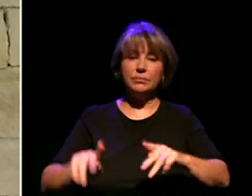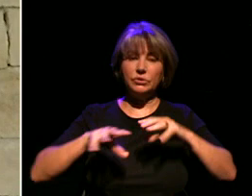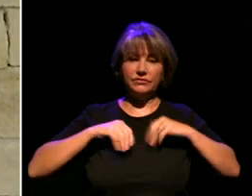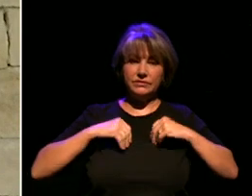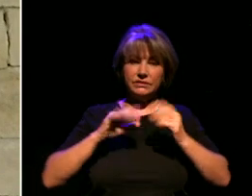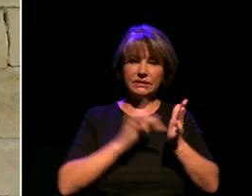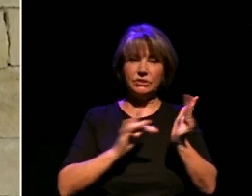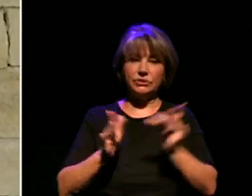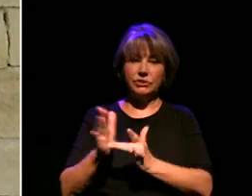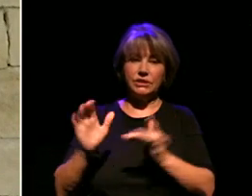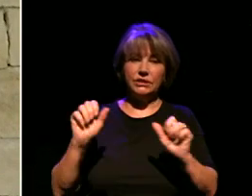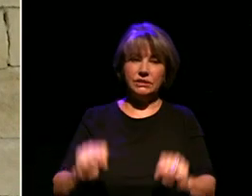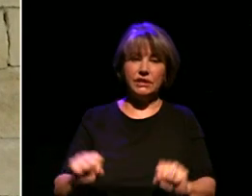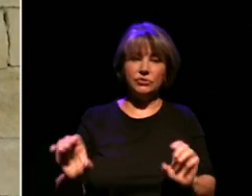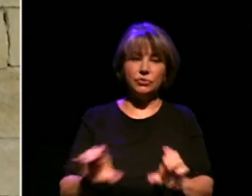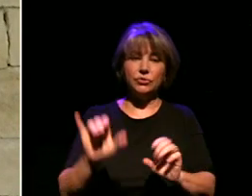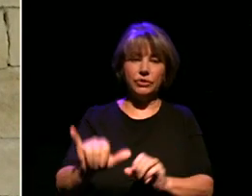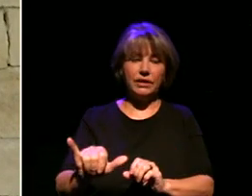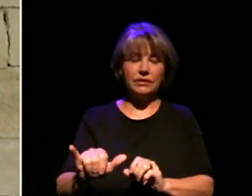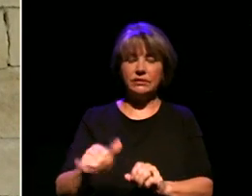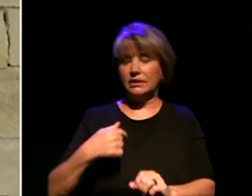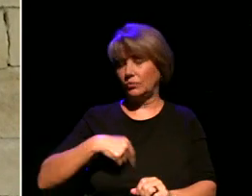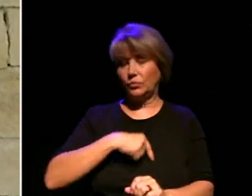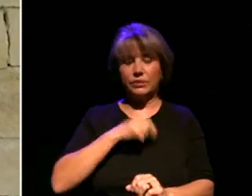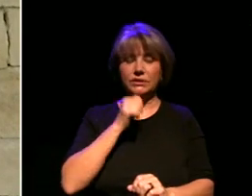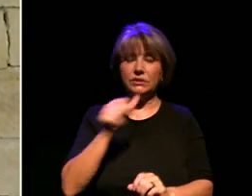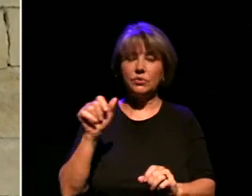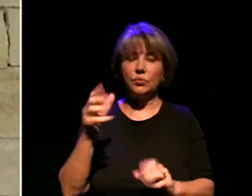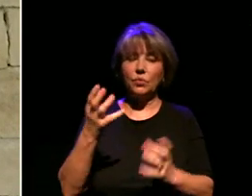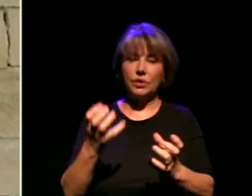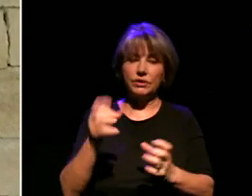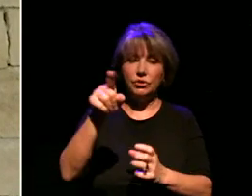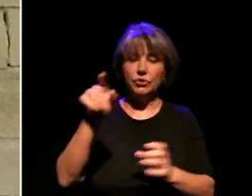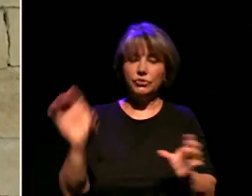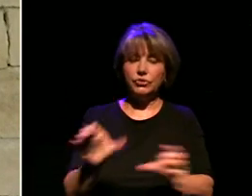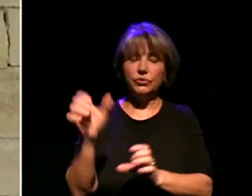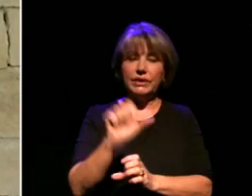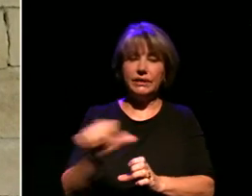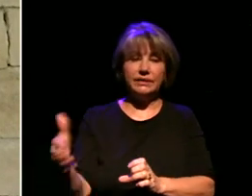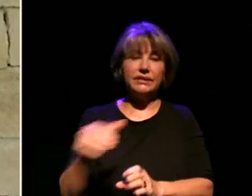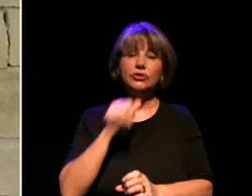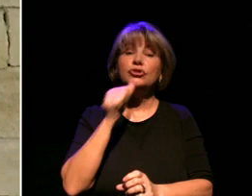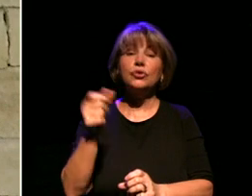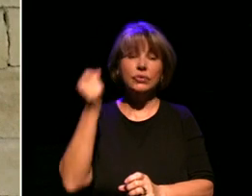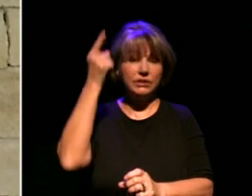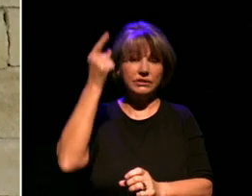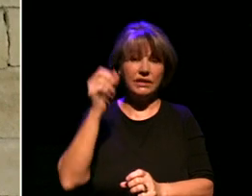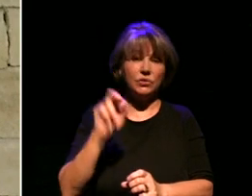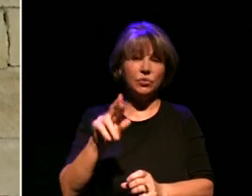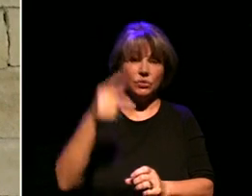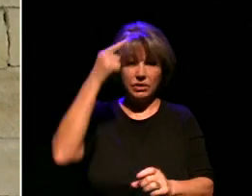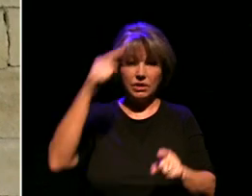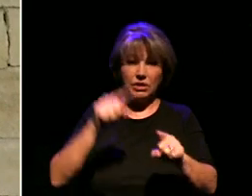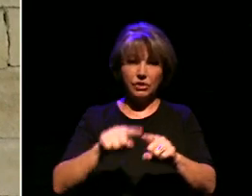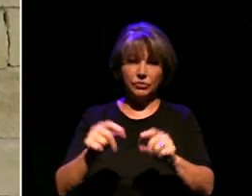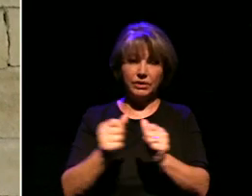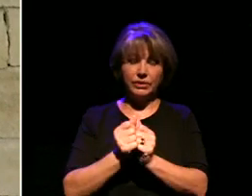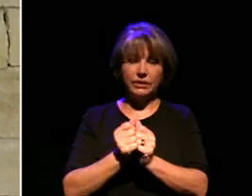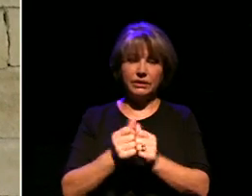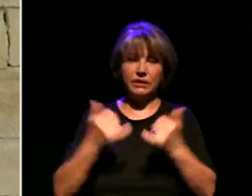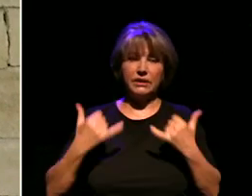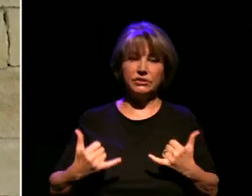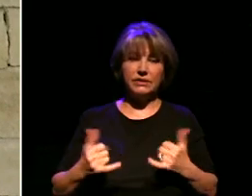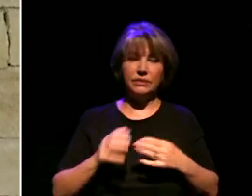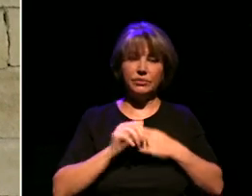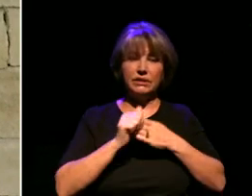reasons. One, we don't want you to do anything that you don't understand. And two, we don't want you to do anything that you don't agree with. Today, we're going to be leading